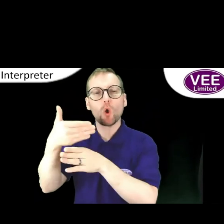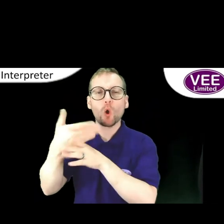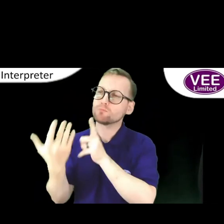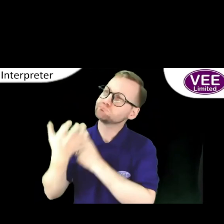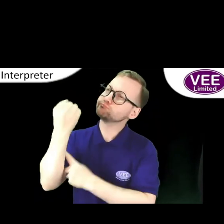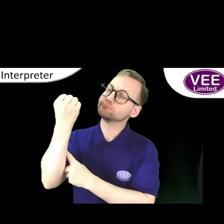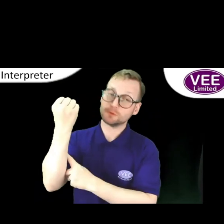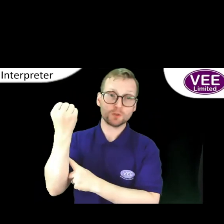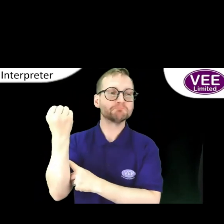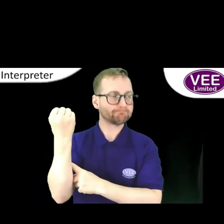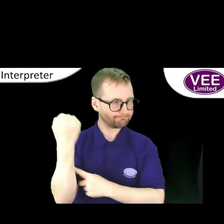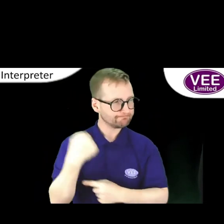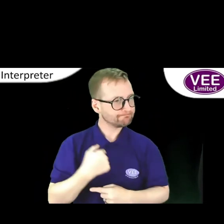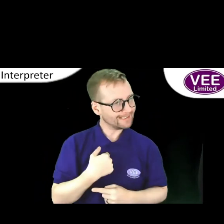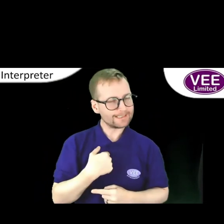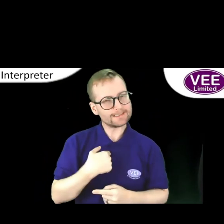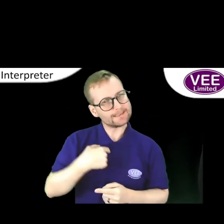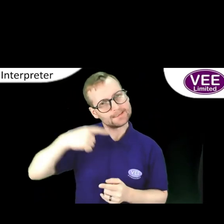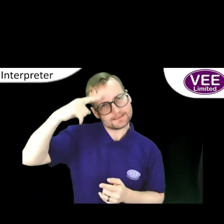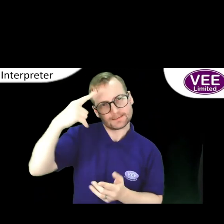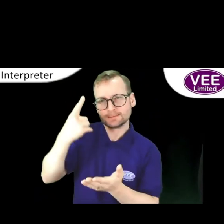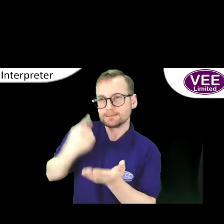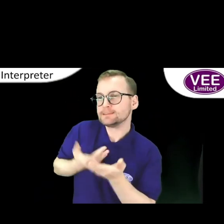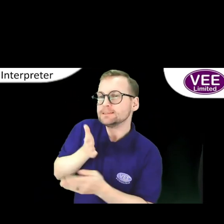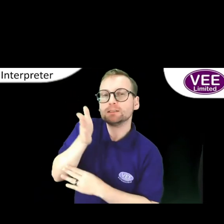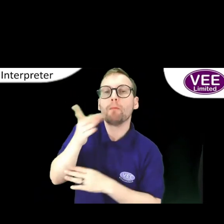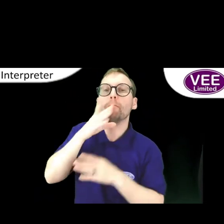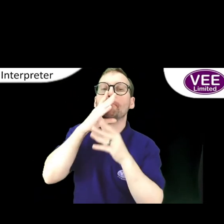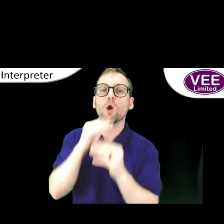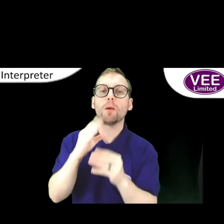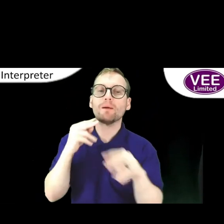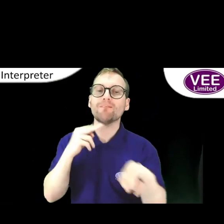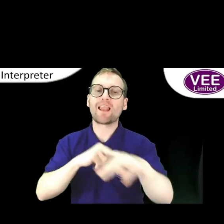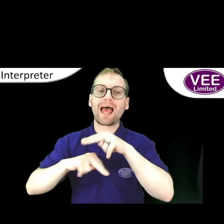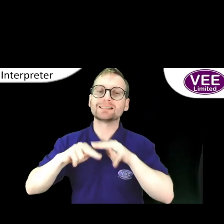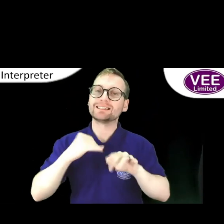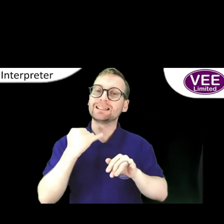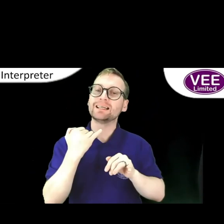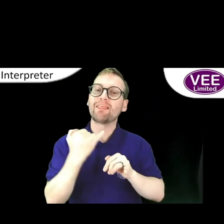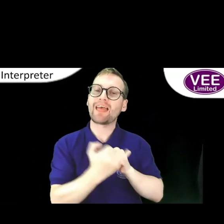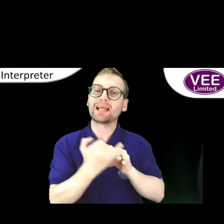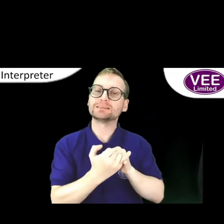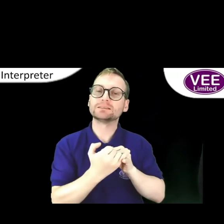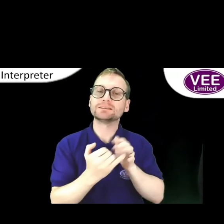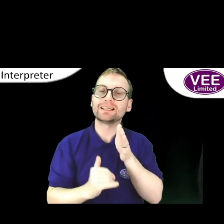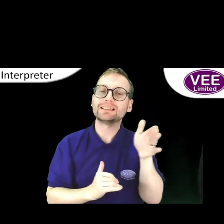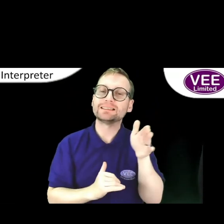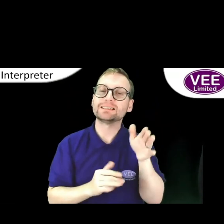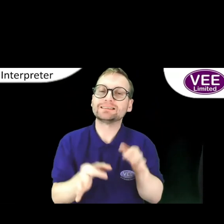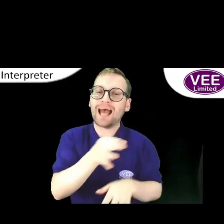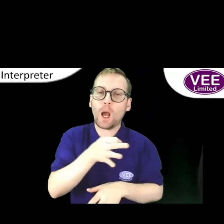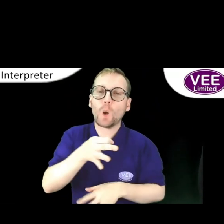So I headed up to Birmingham, took a flat in the east end of town. I